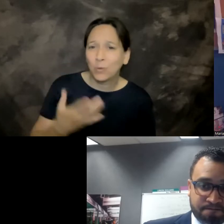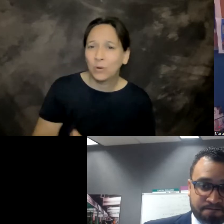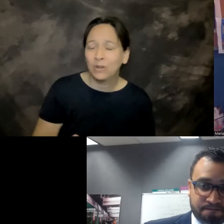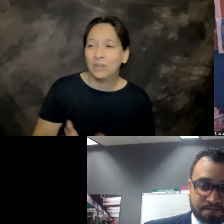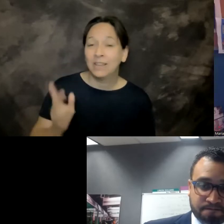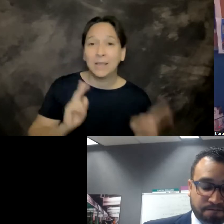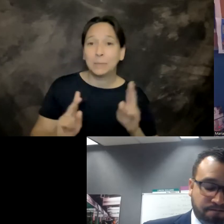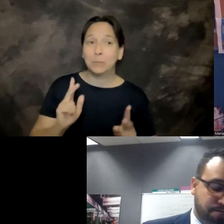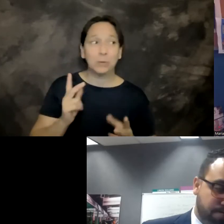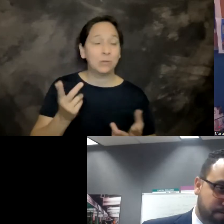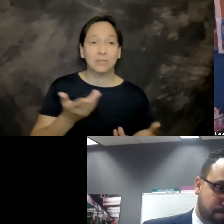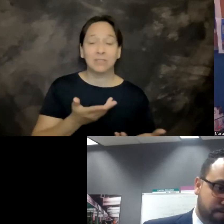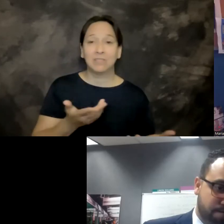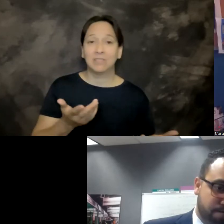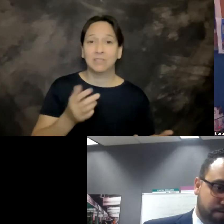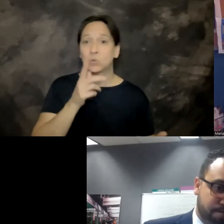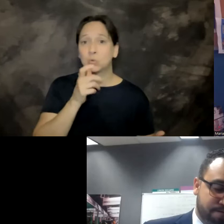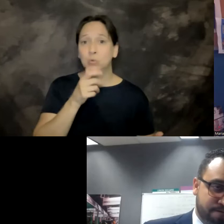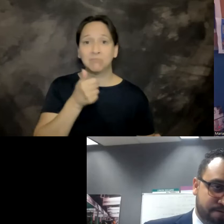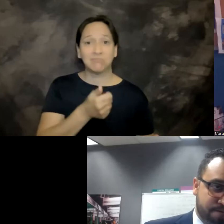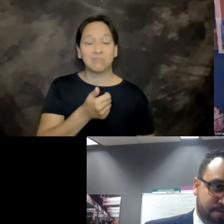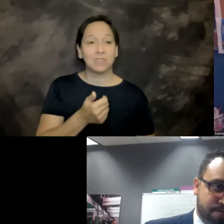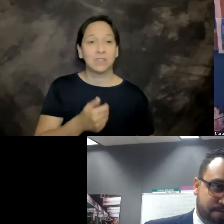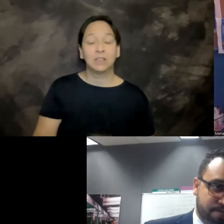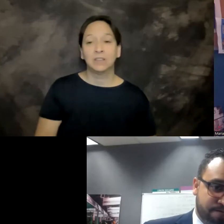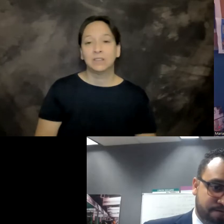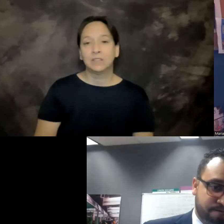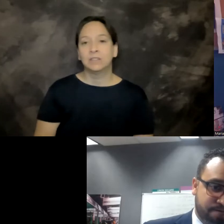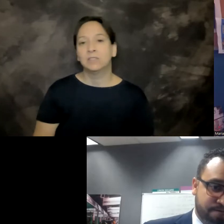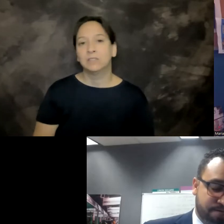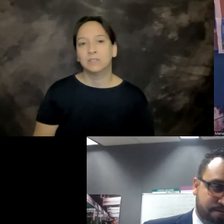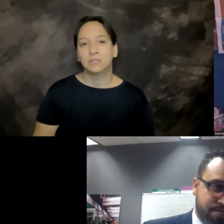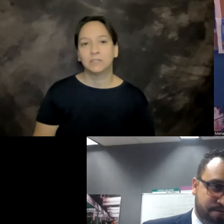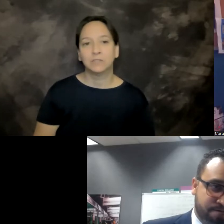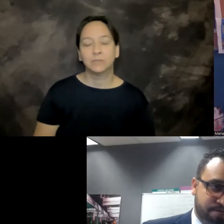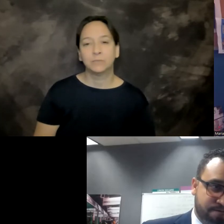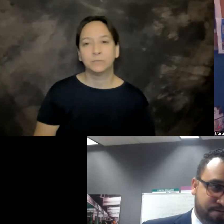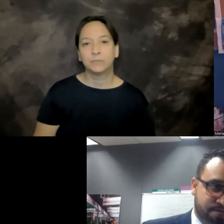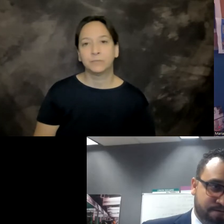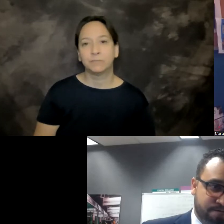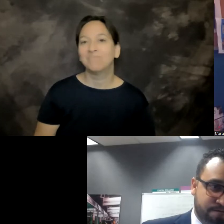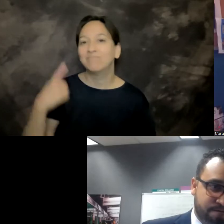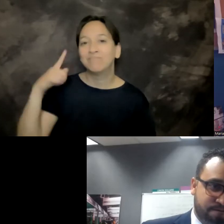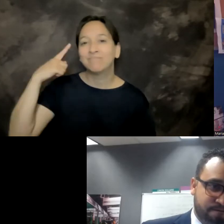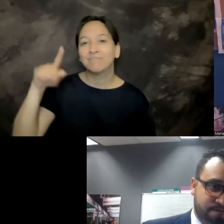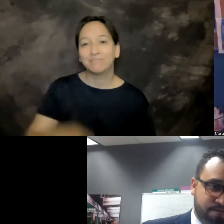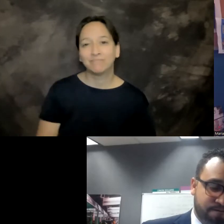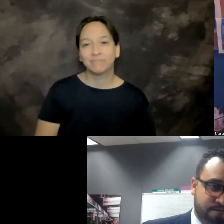people who normally, that makes absolutely no sense that people have to show a card.